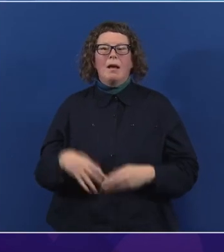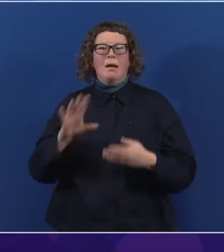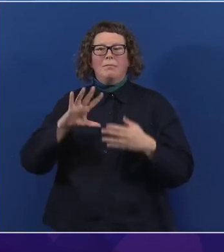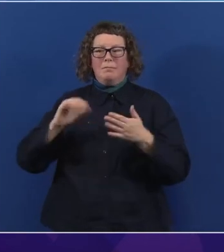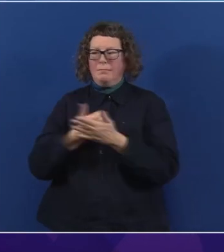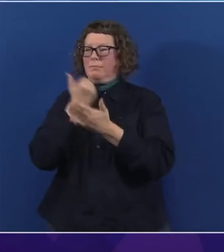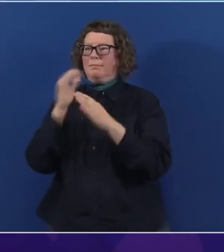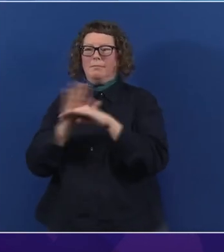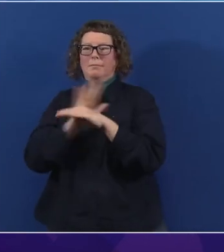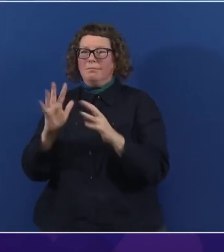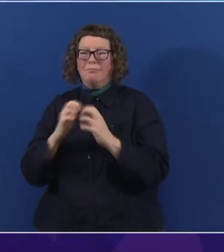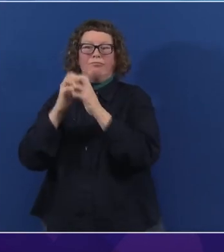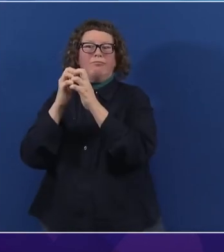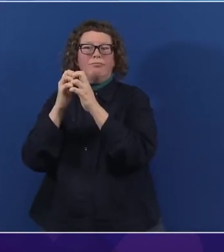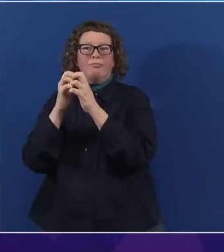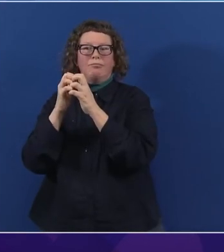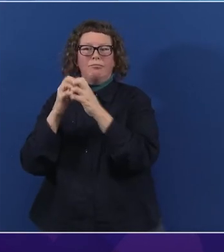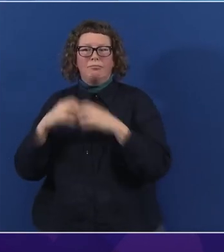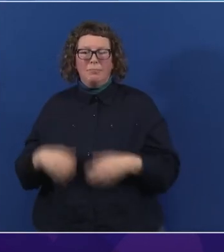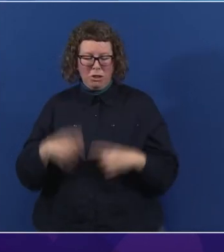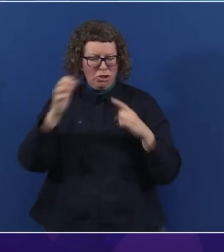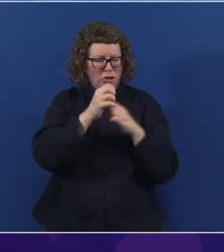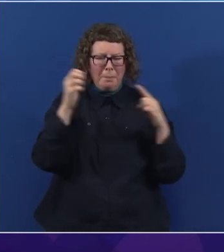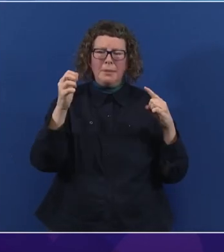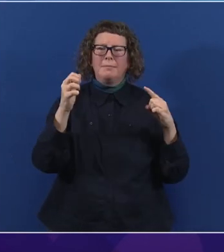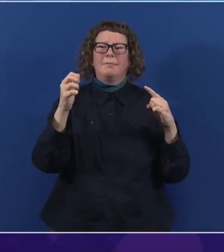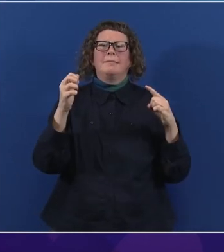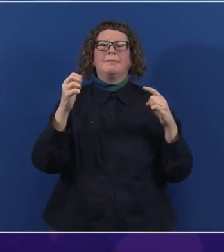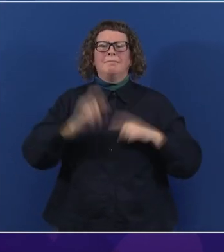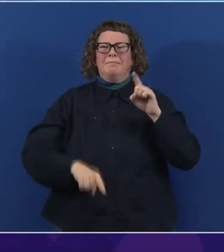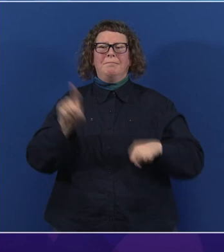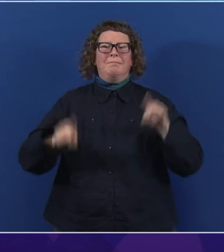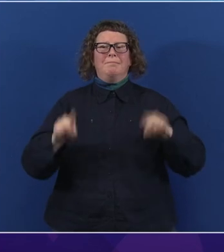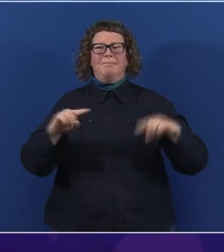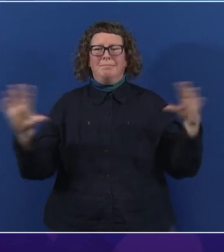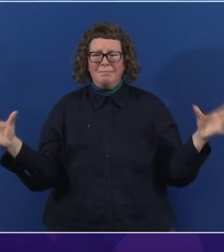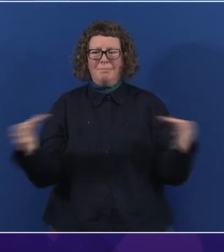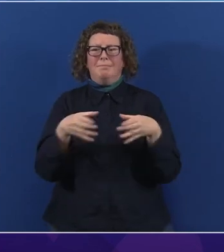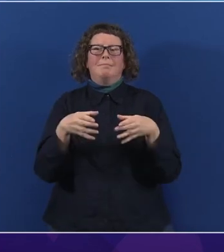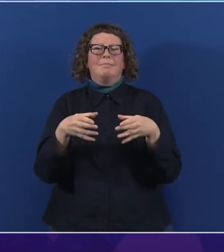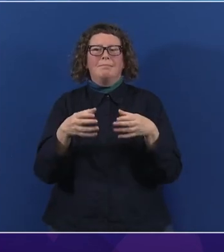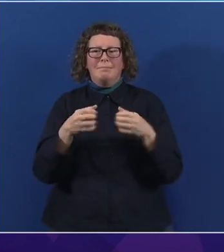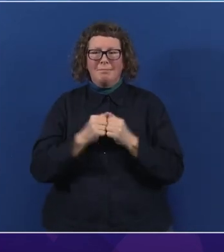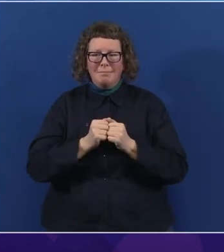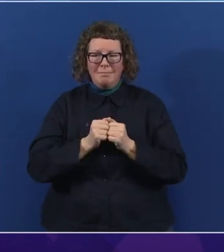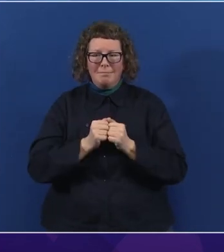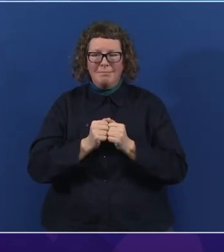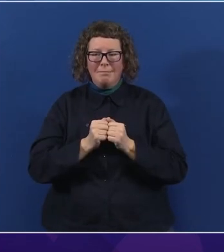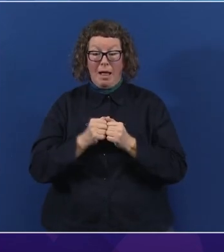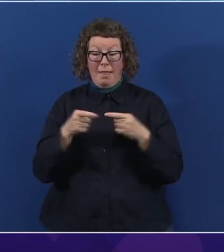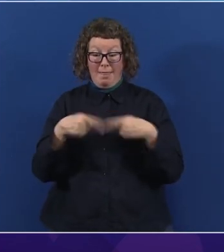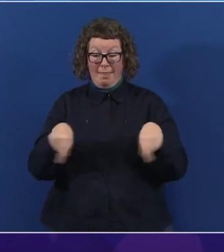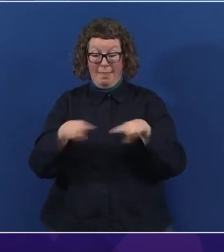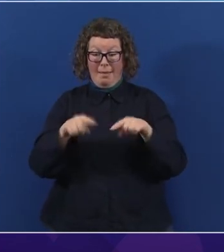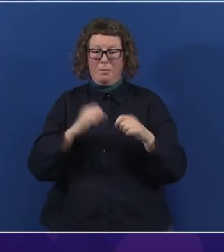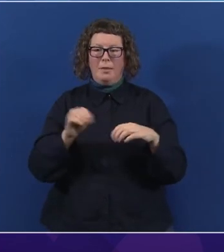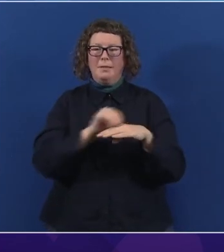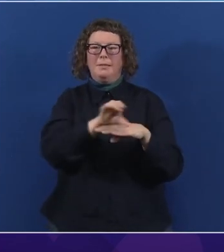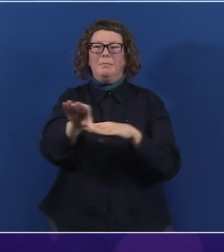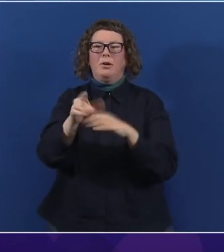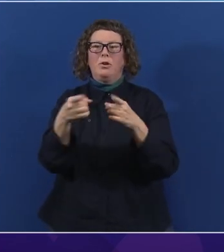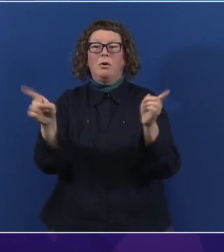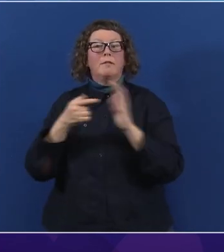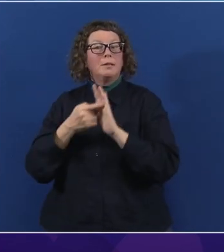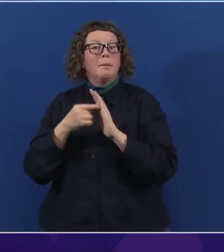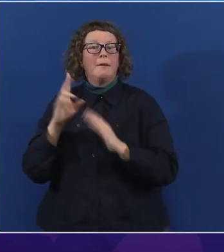mavericks and entrepreneurs, champions, and so much more. Let them inspire you.